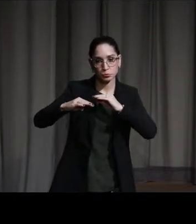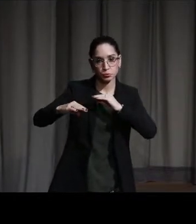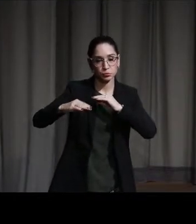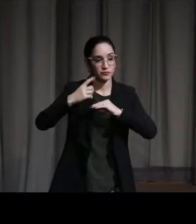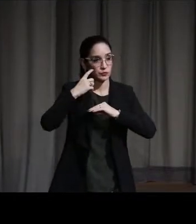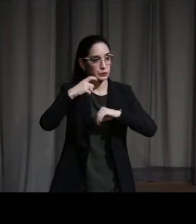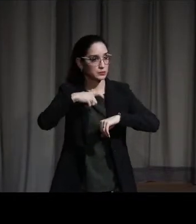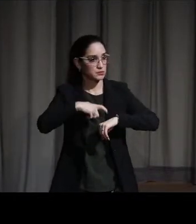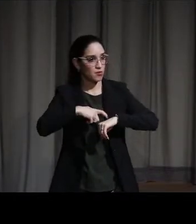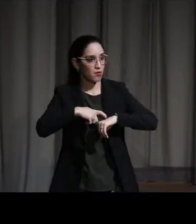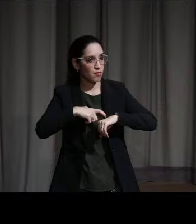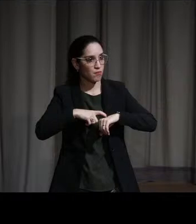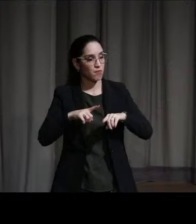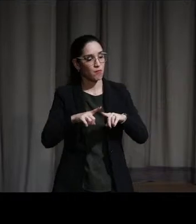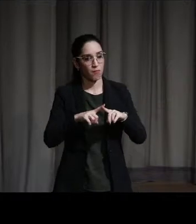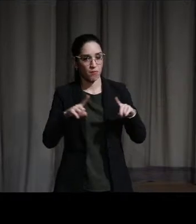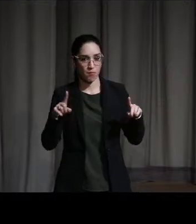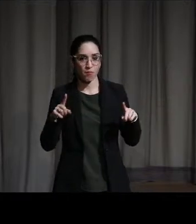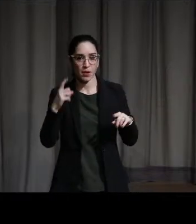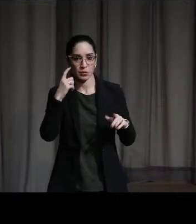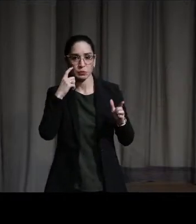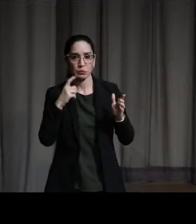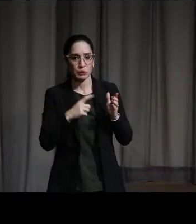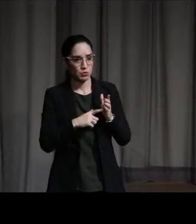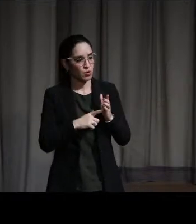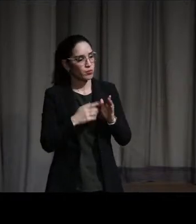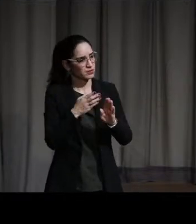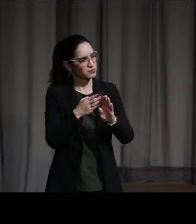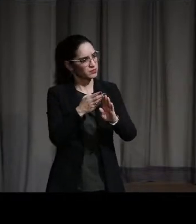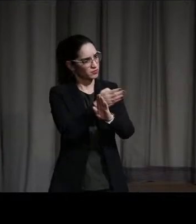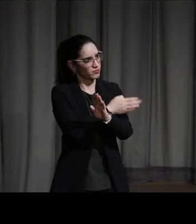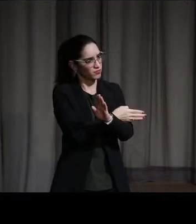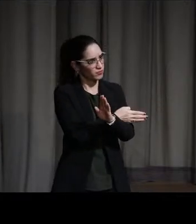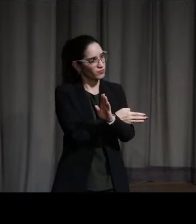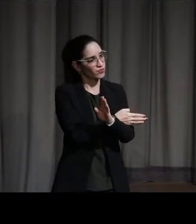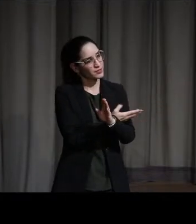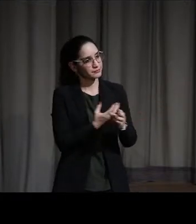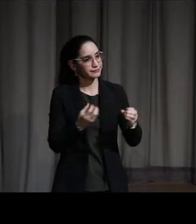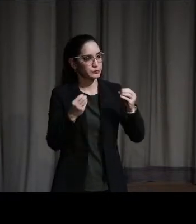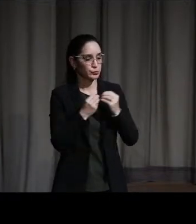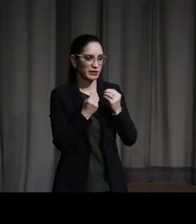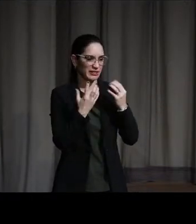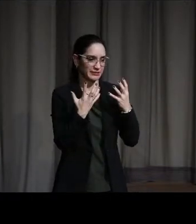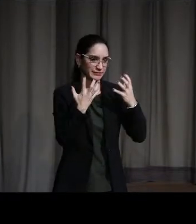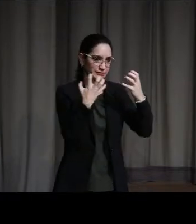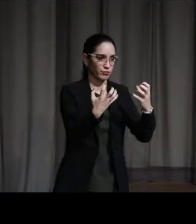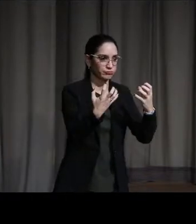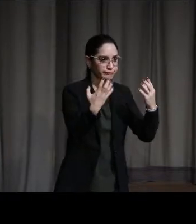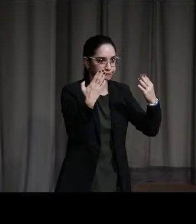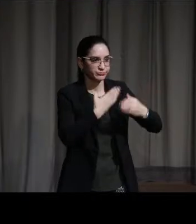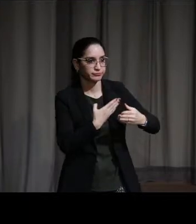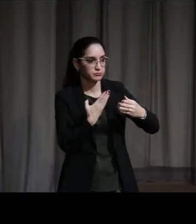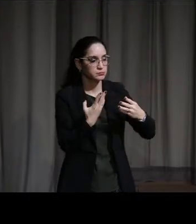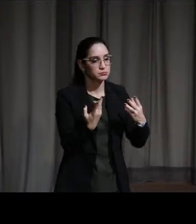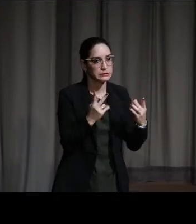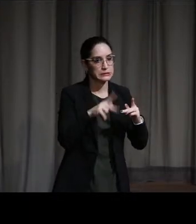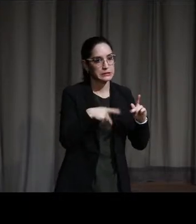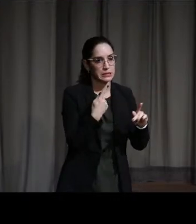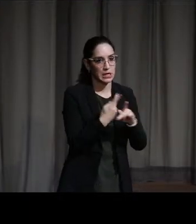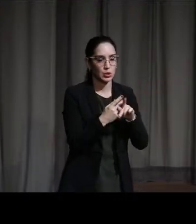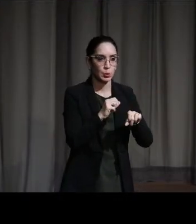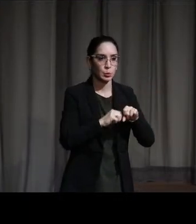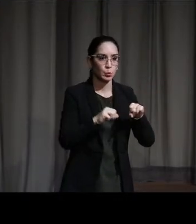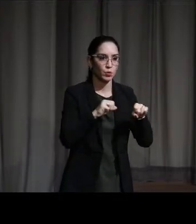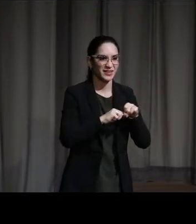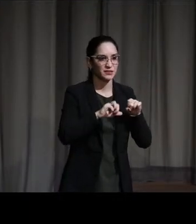fierce period of the preceding years where things went dark. Yeah, in But- the 60s. Yeah, I in mean, the there was 60s. a